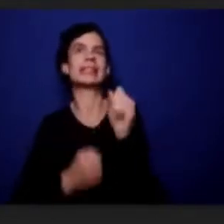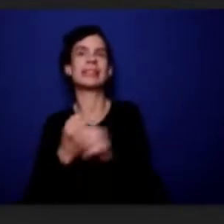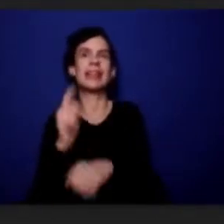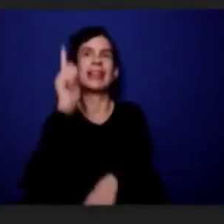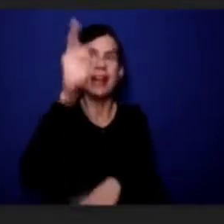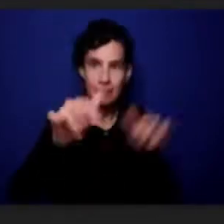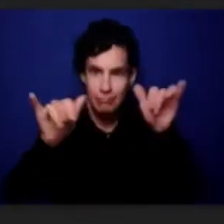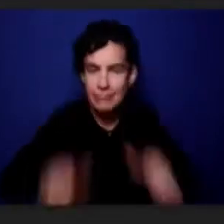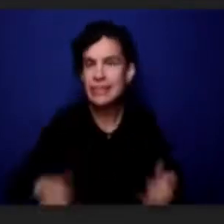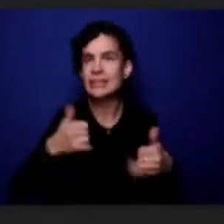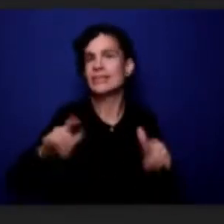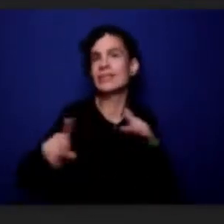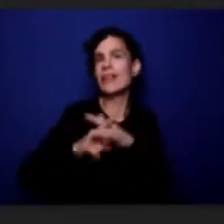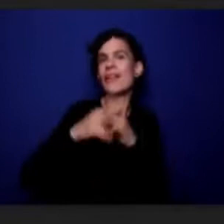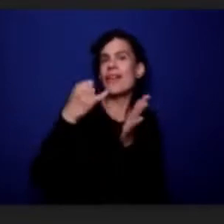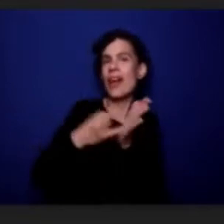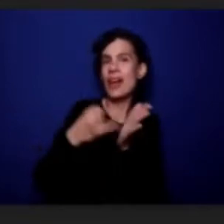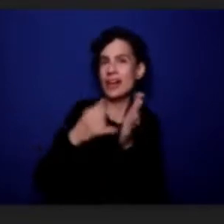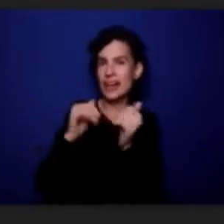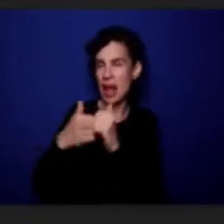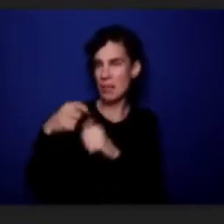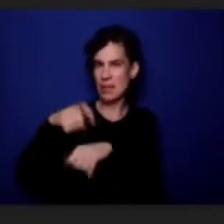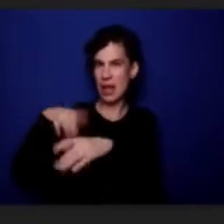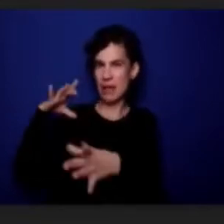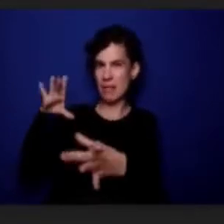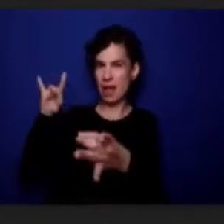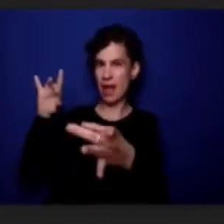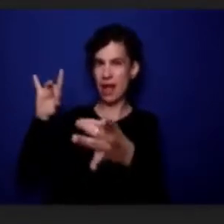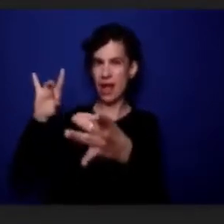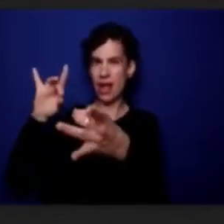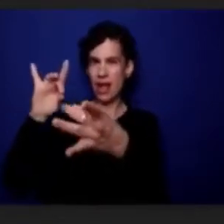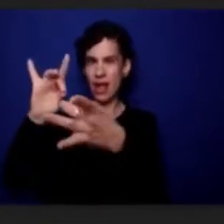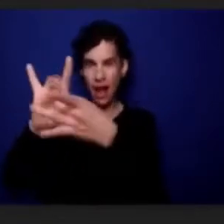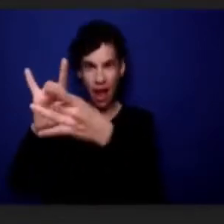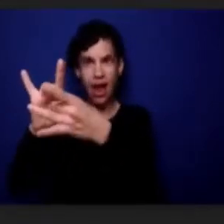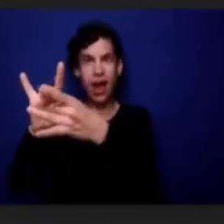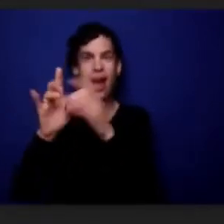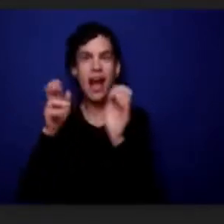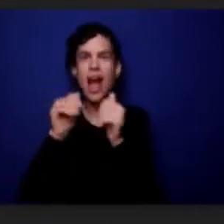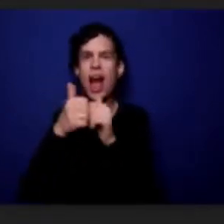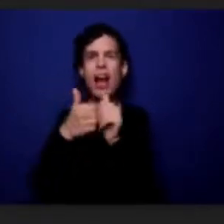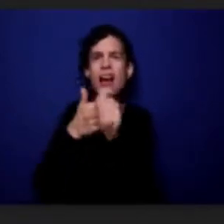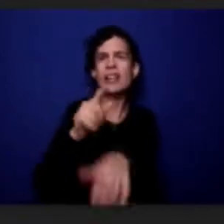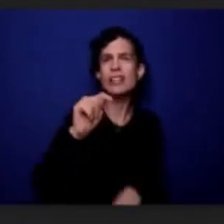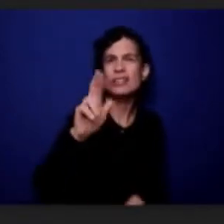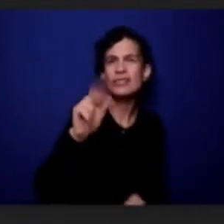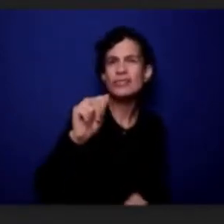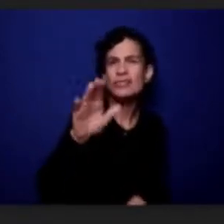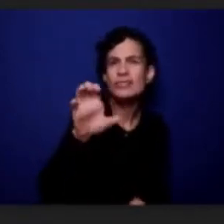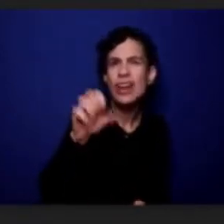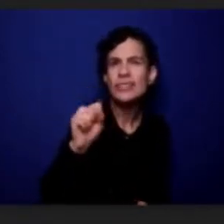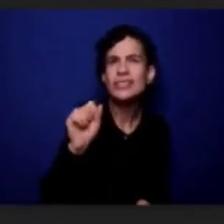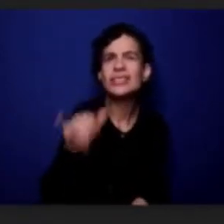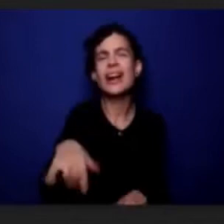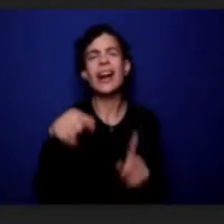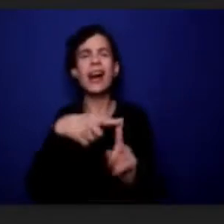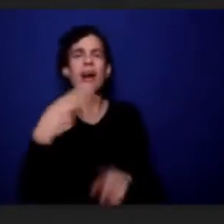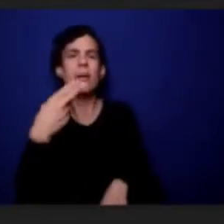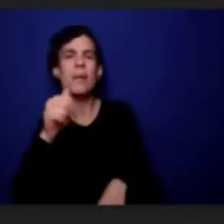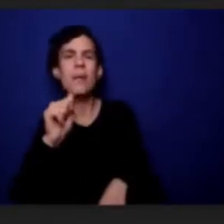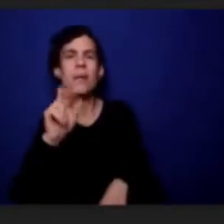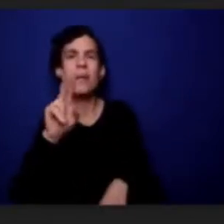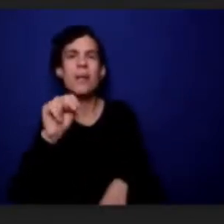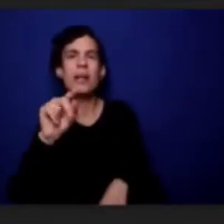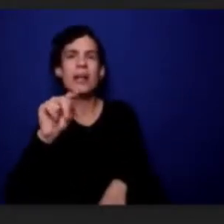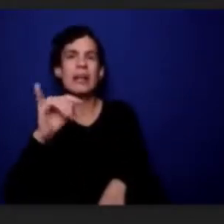tactics, might reappear in the art of a period like 2,000 years later. So yeah, it was this like sort of